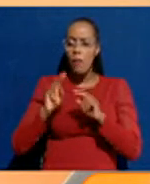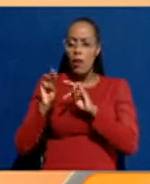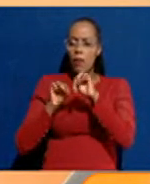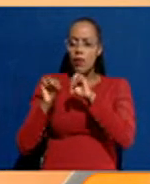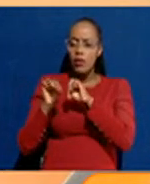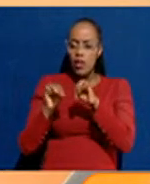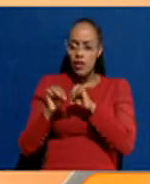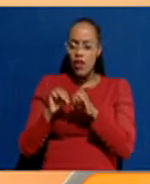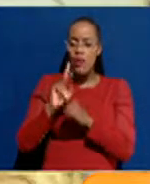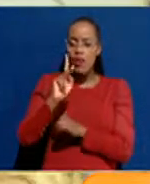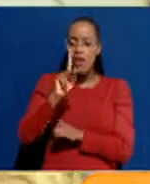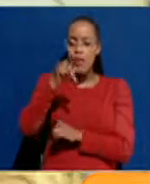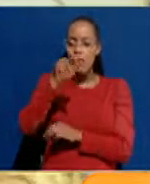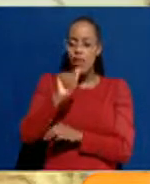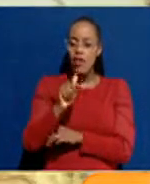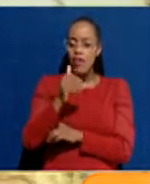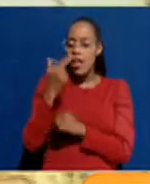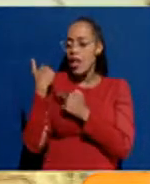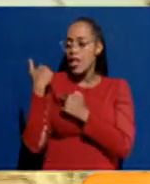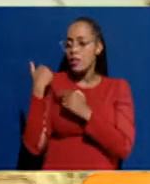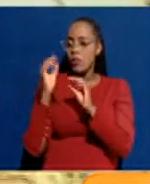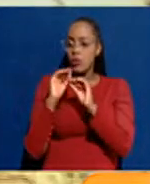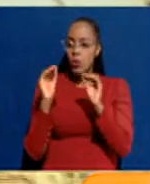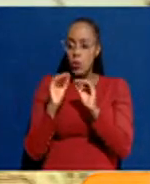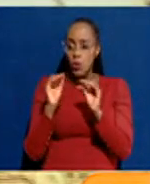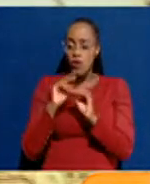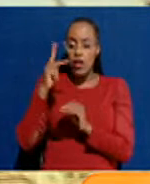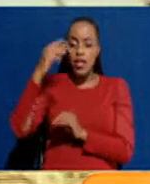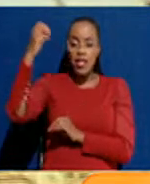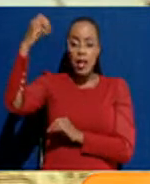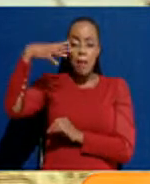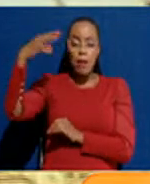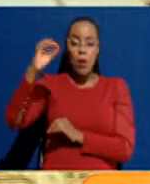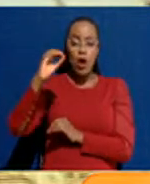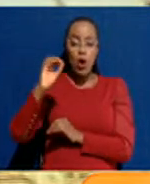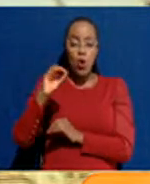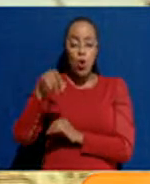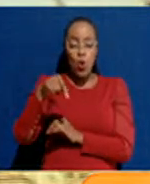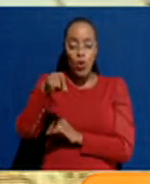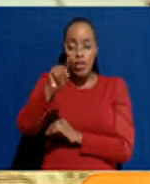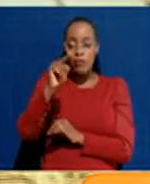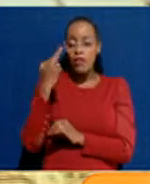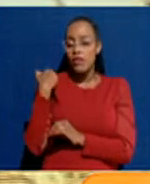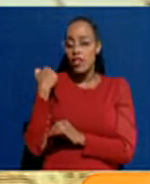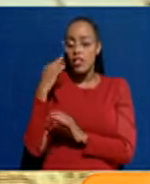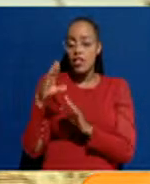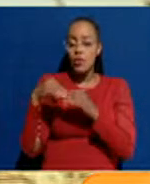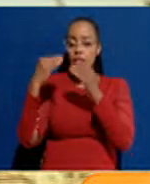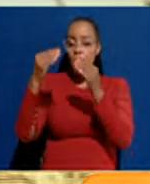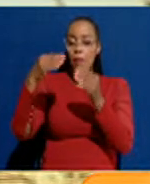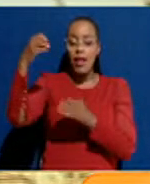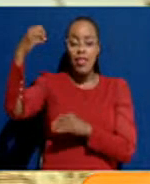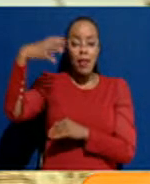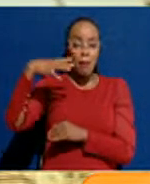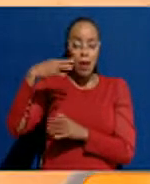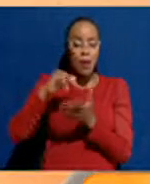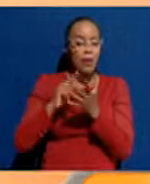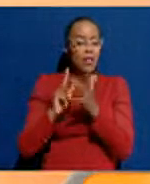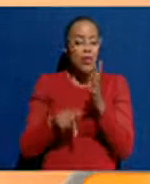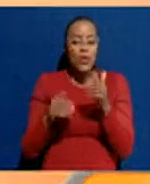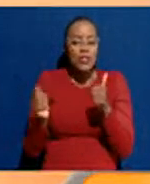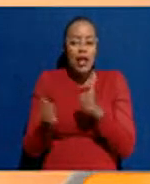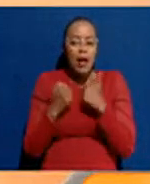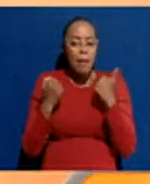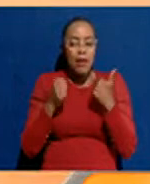Kenya Ports Authority. No responsibility has been taken by the Kenya Power, who in the first place are supposed to be supplying the power. So what